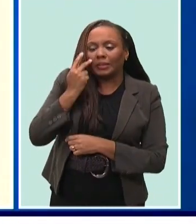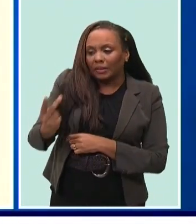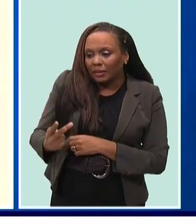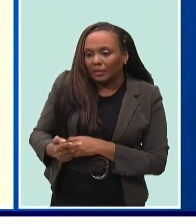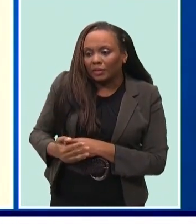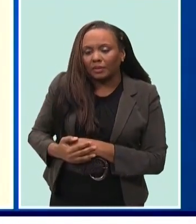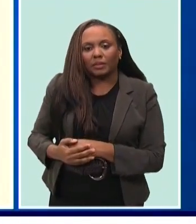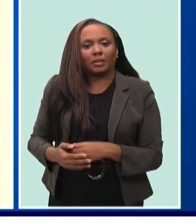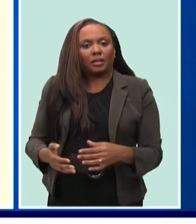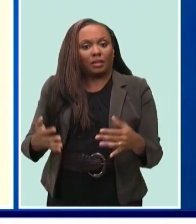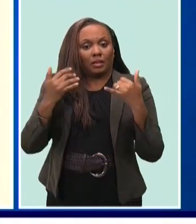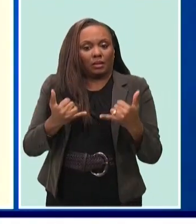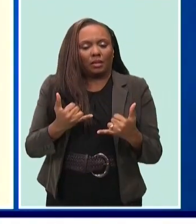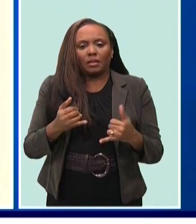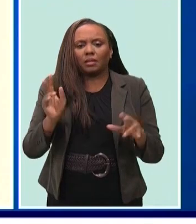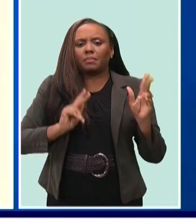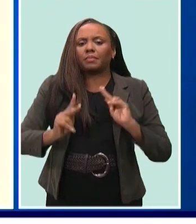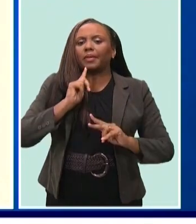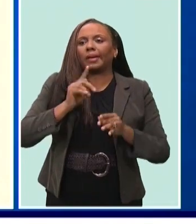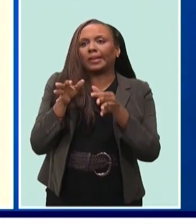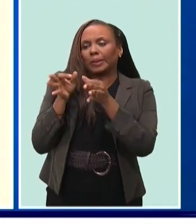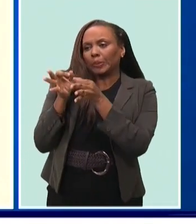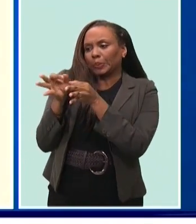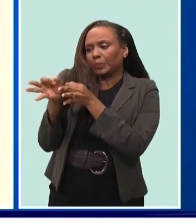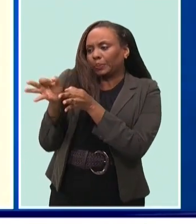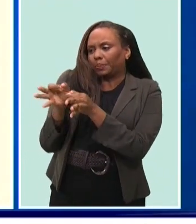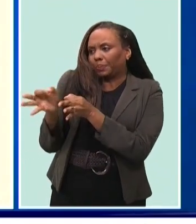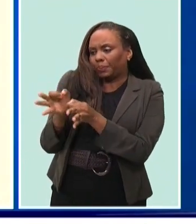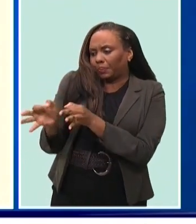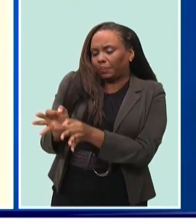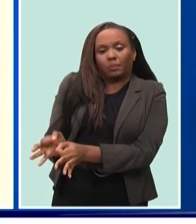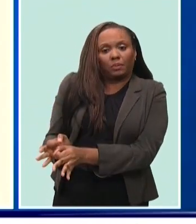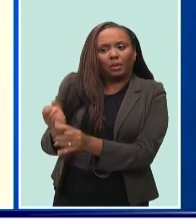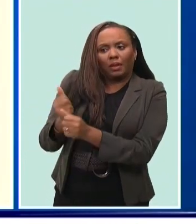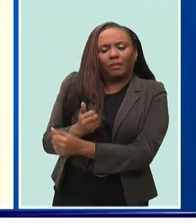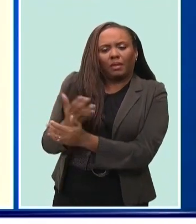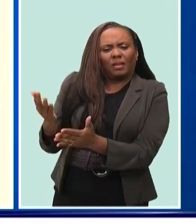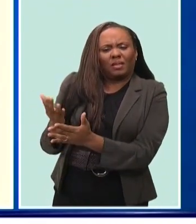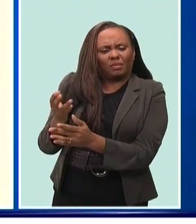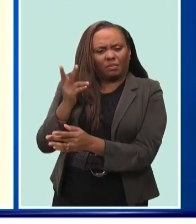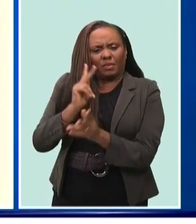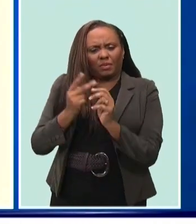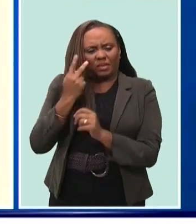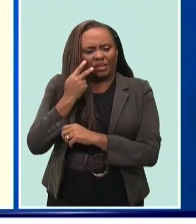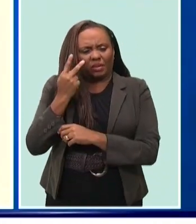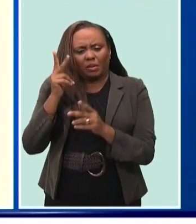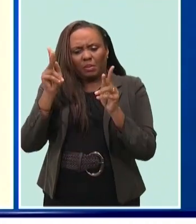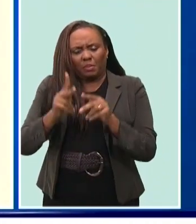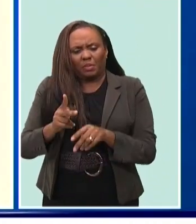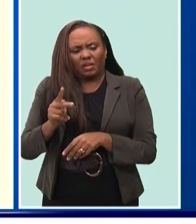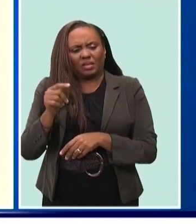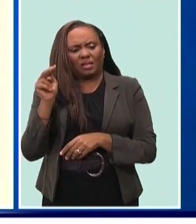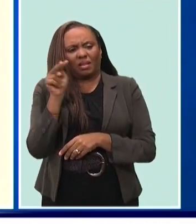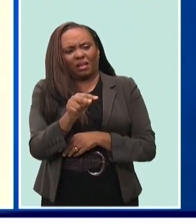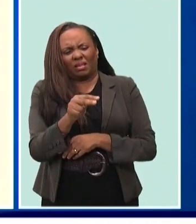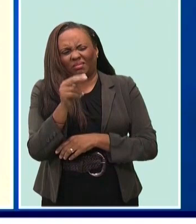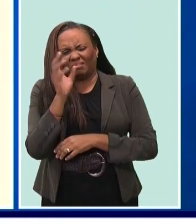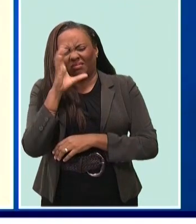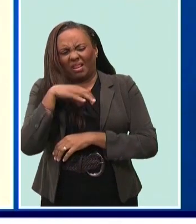that today people are explaining every little bit of strange behavior, or what we might call strange